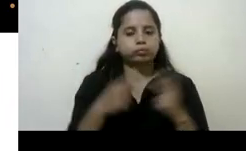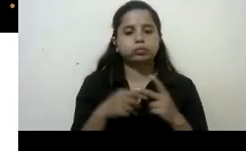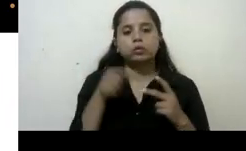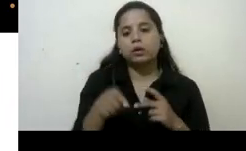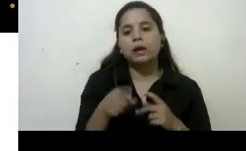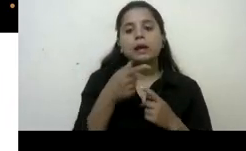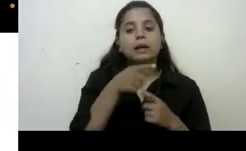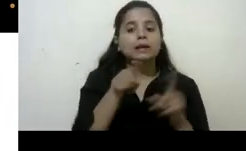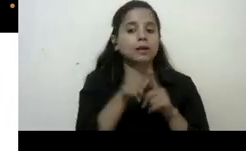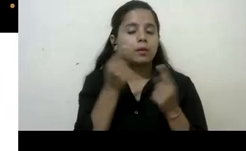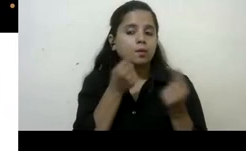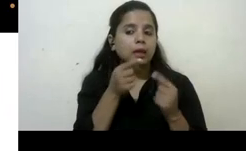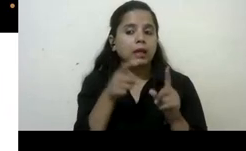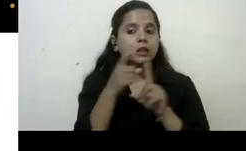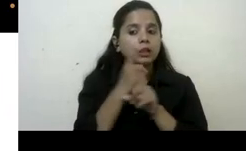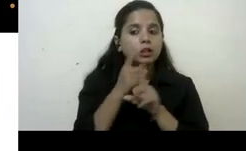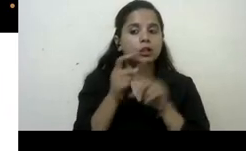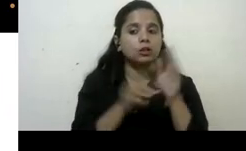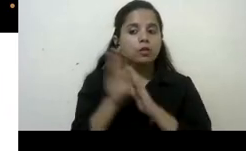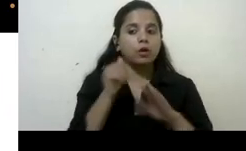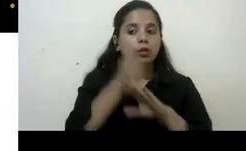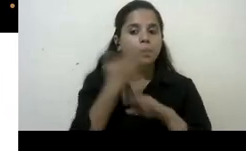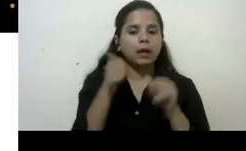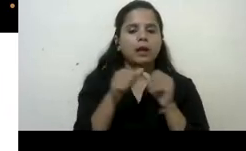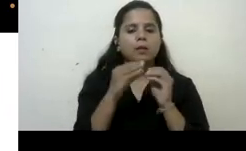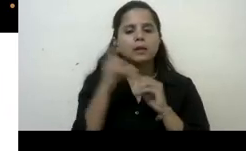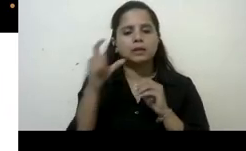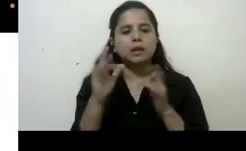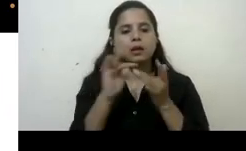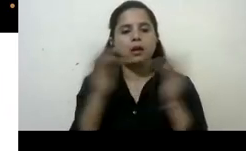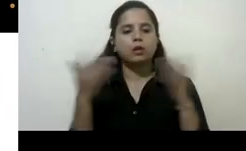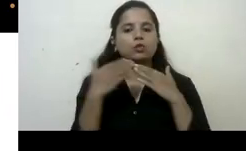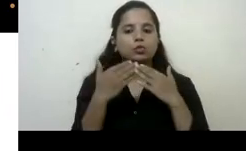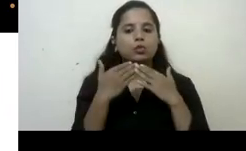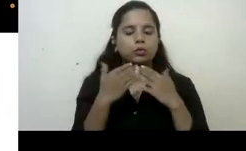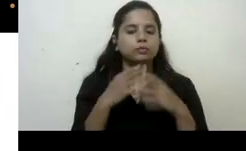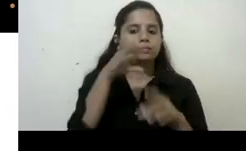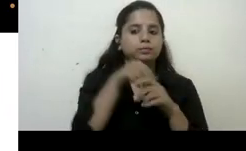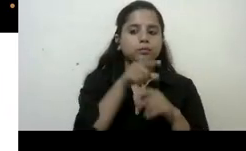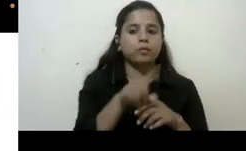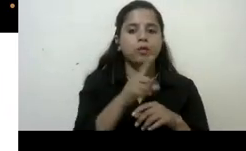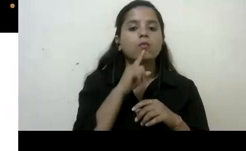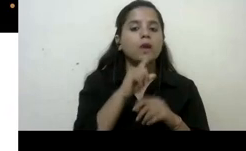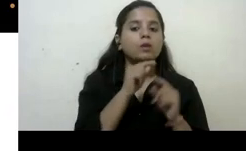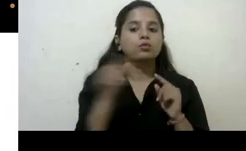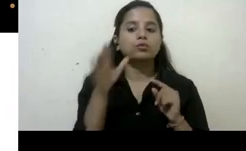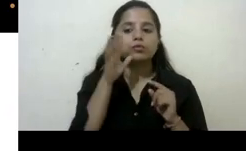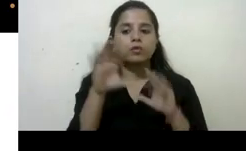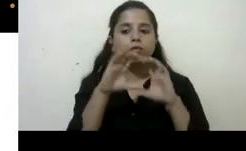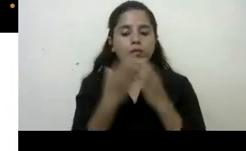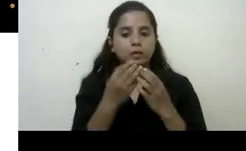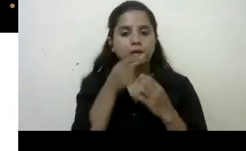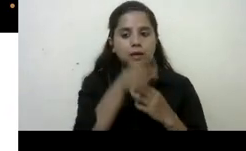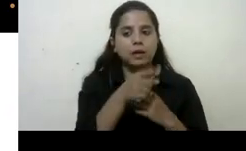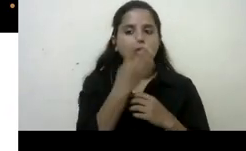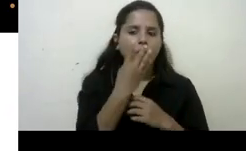such teacher development group was established in ABC Network School, where the primary school teachers, 4 to 5 in numbers,